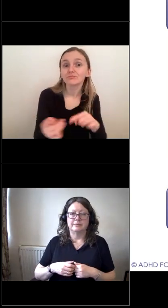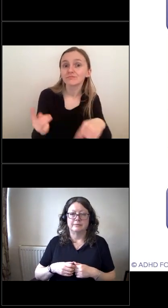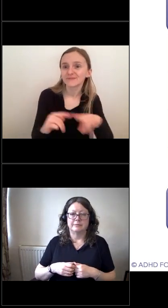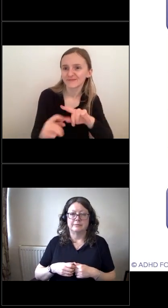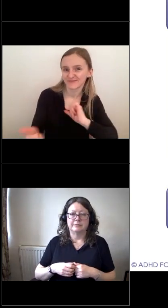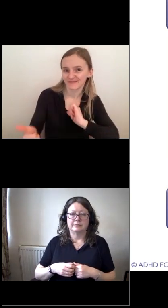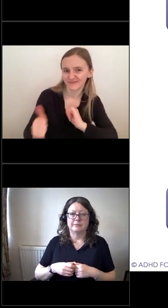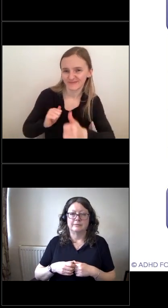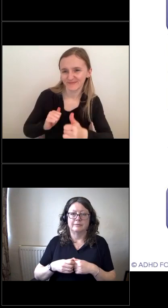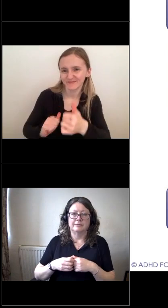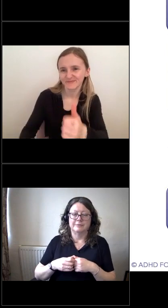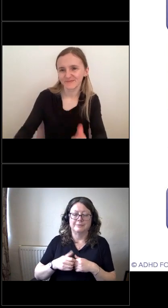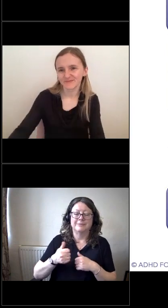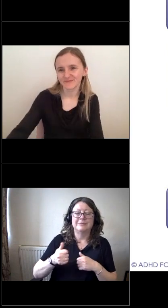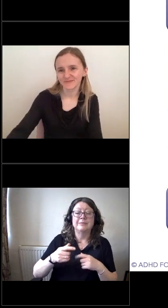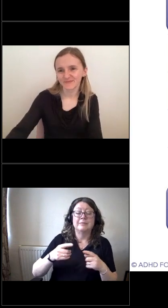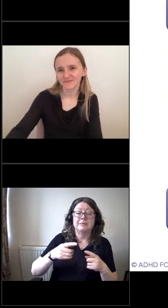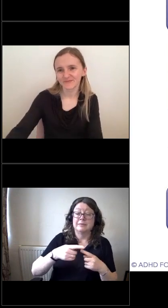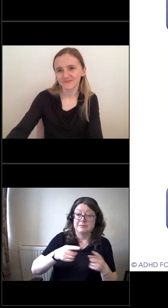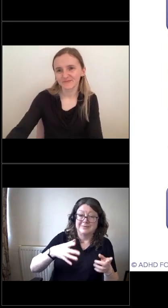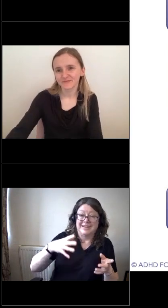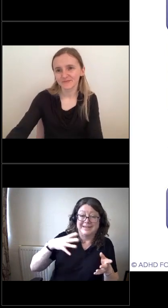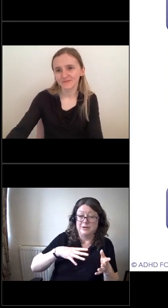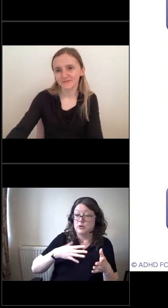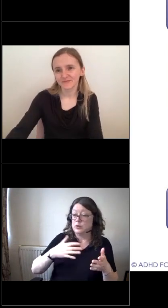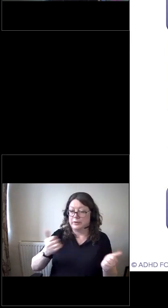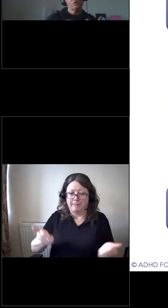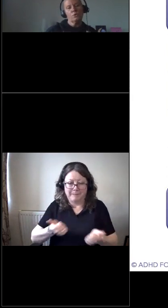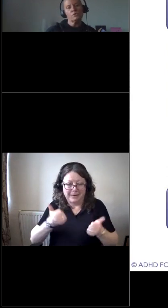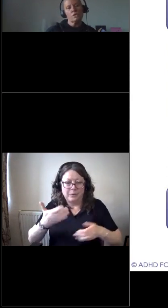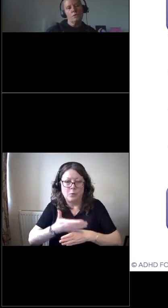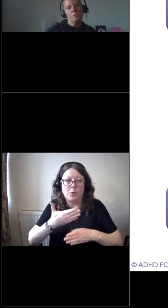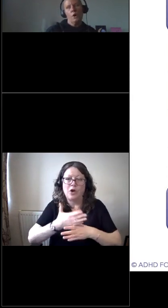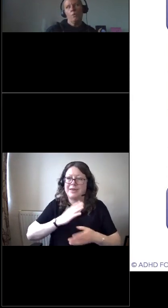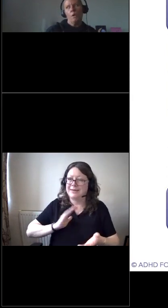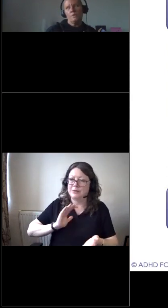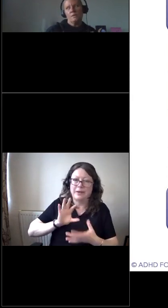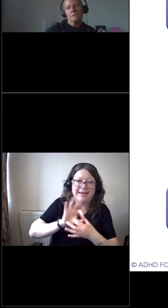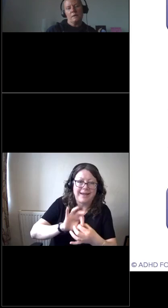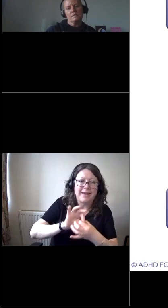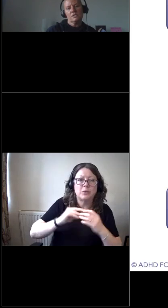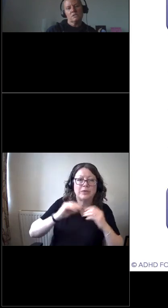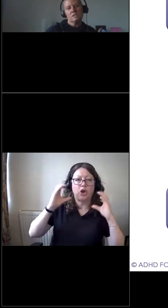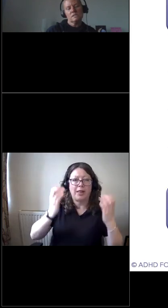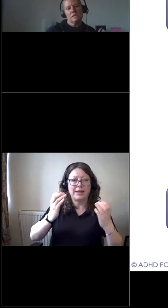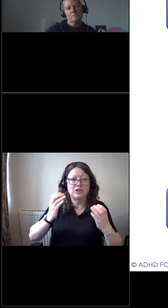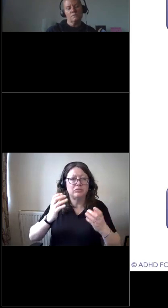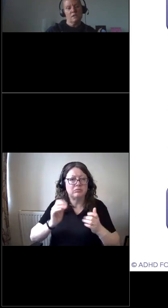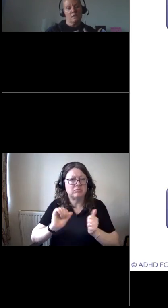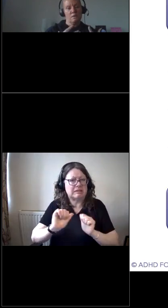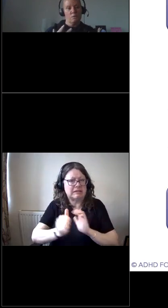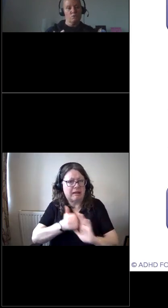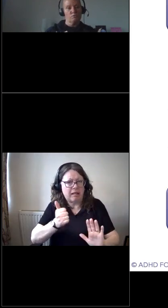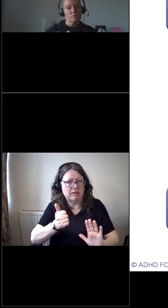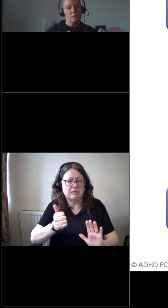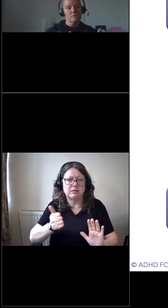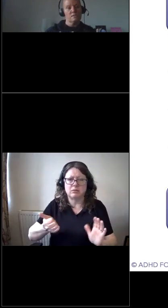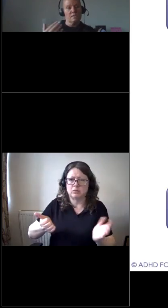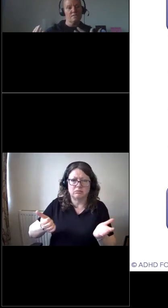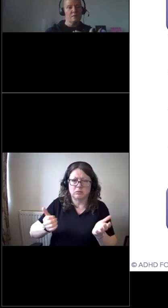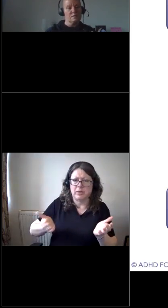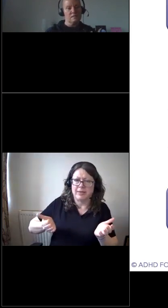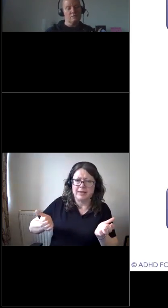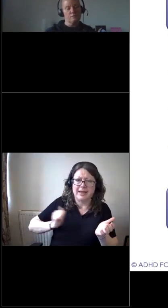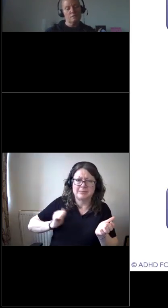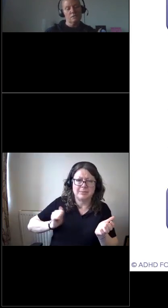college, to utilise all of those skills, and also what were the expectations in terms of the emotional